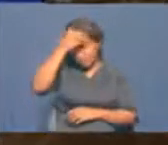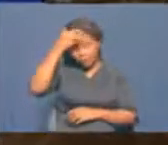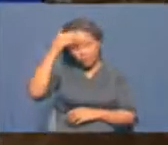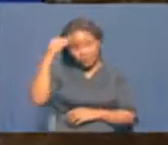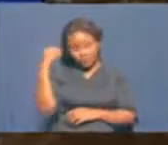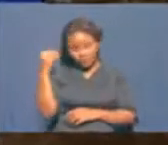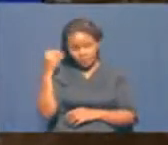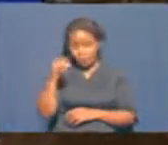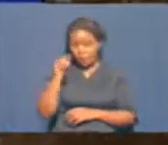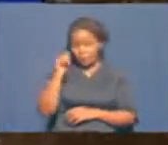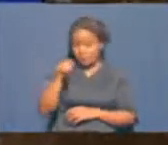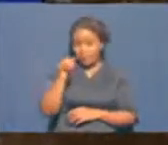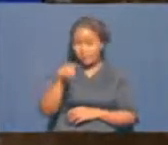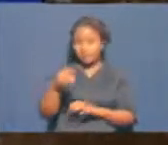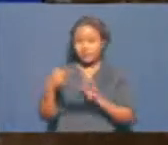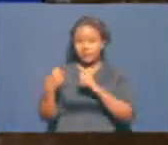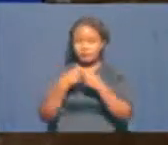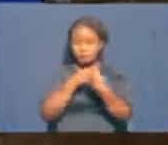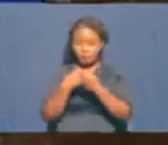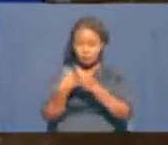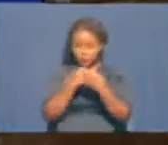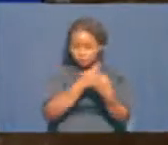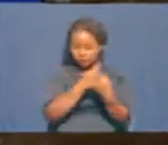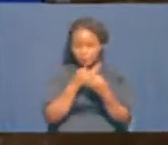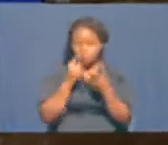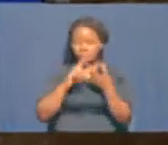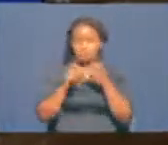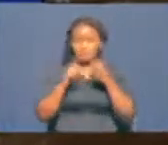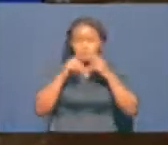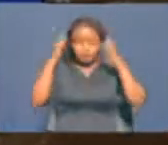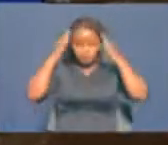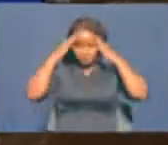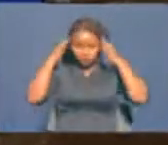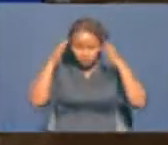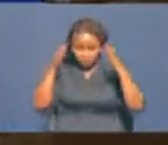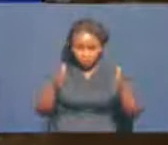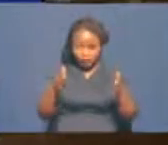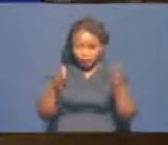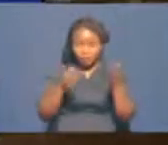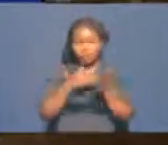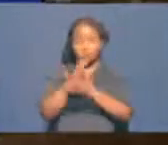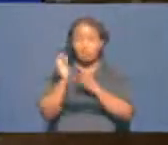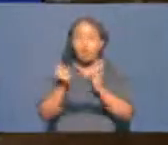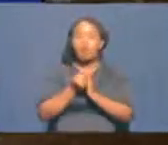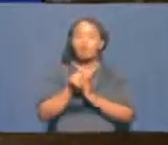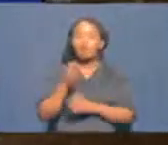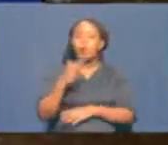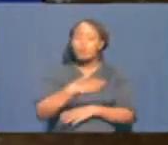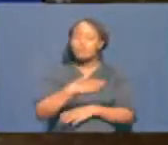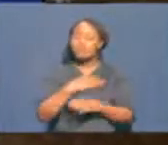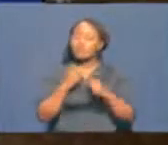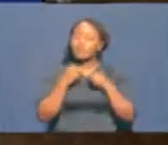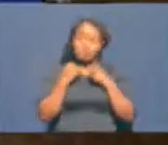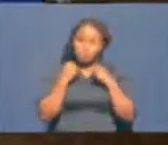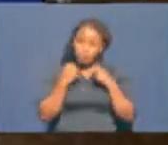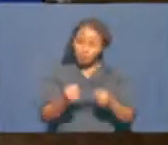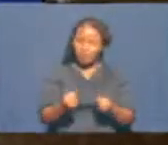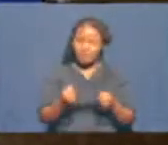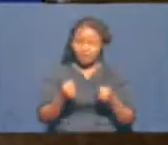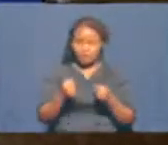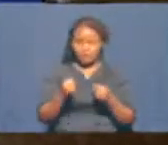This challenge and this commitment, I am myself confident that the